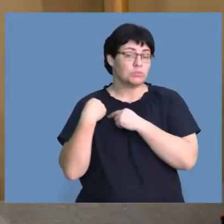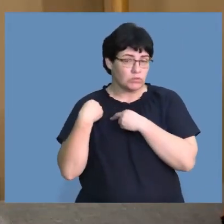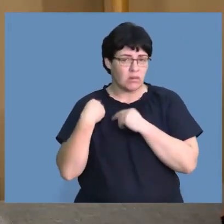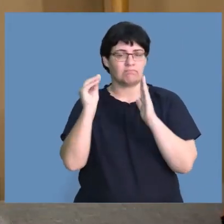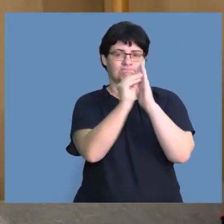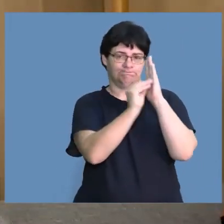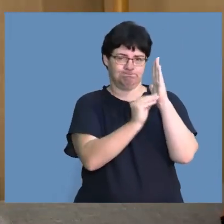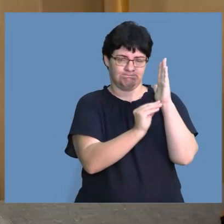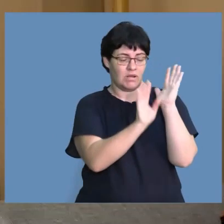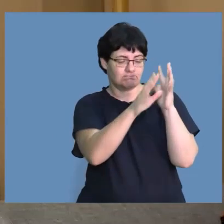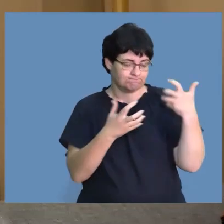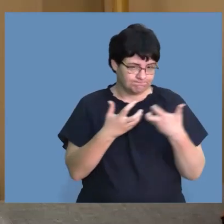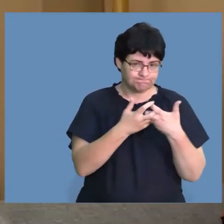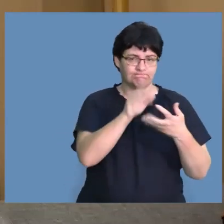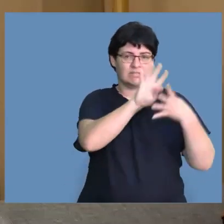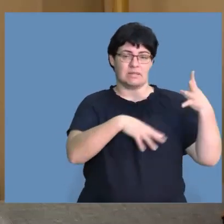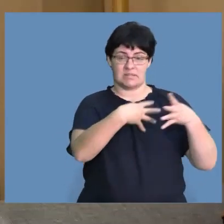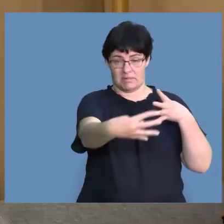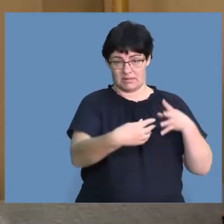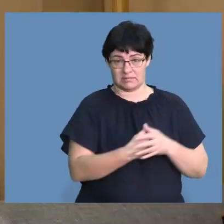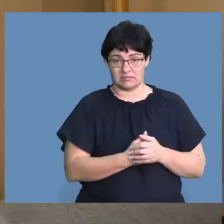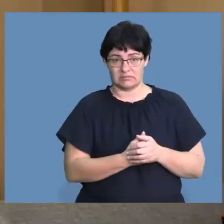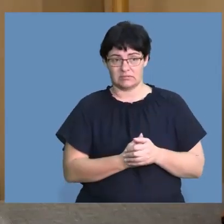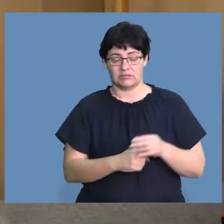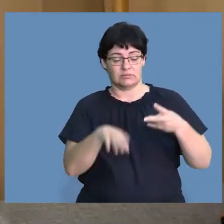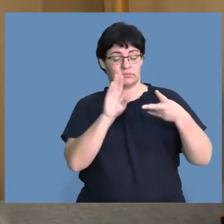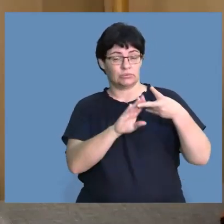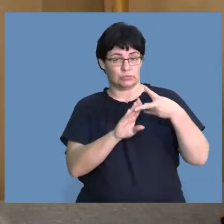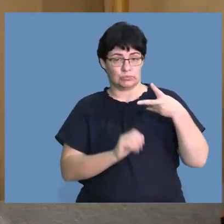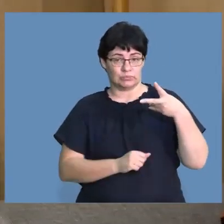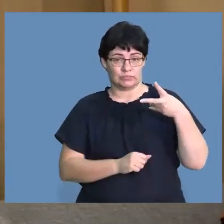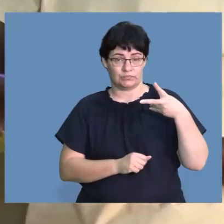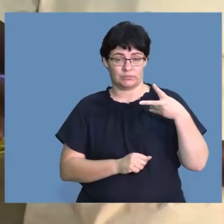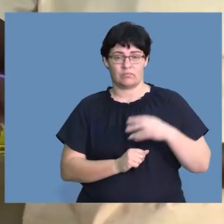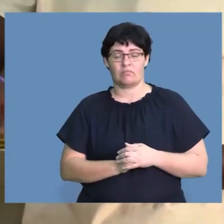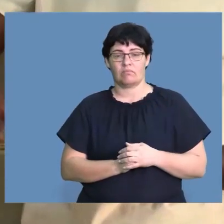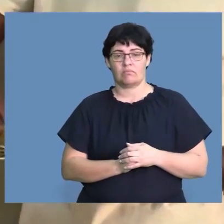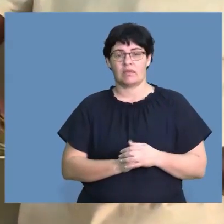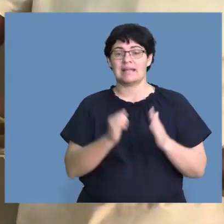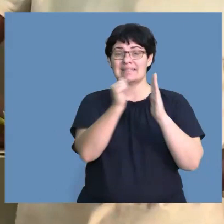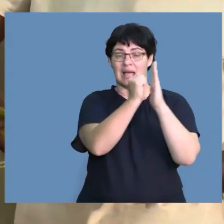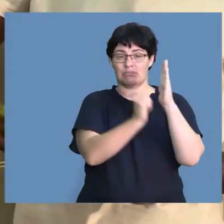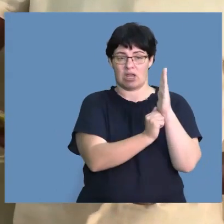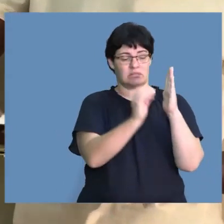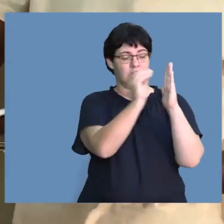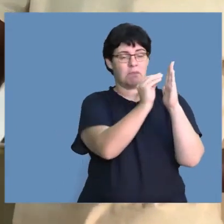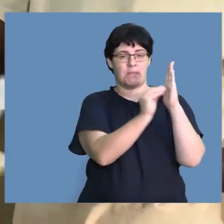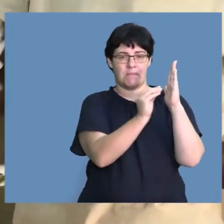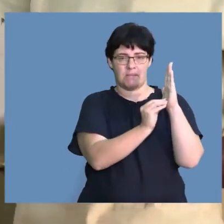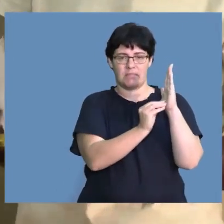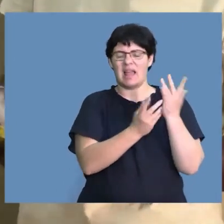your responsibilities so that they can be slotted into your timetable. Then number 2, secondly, write down your